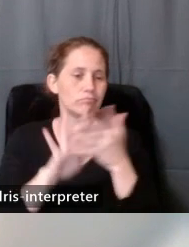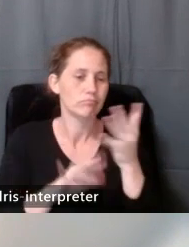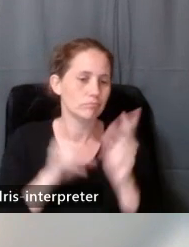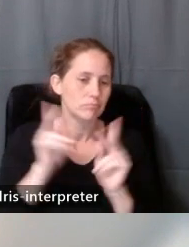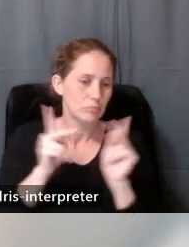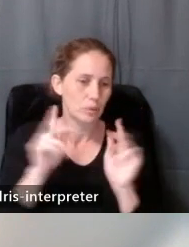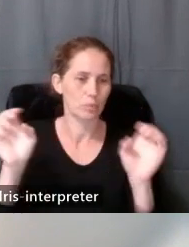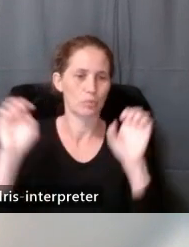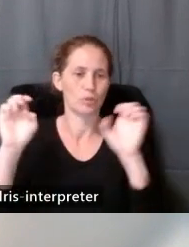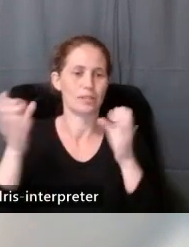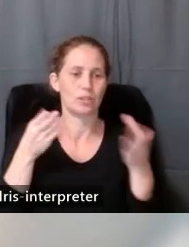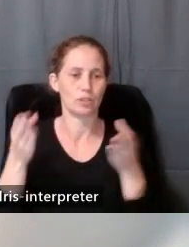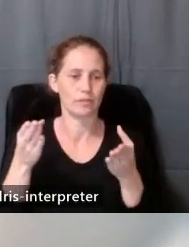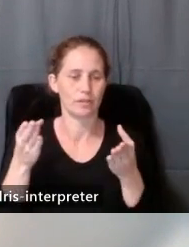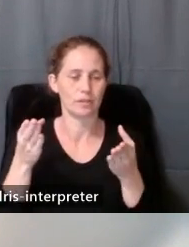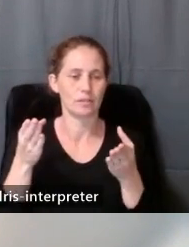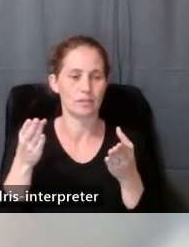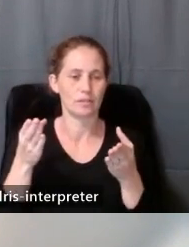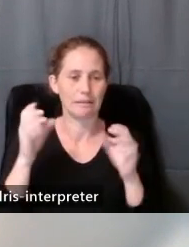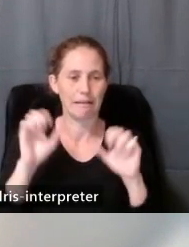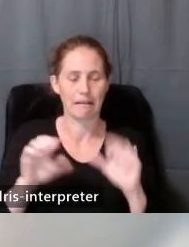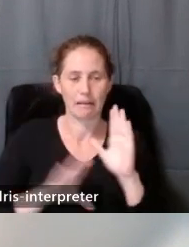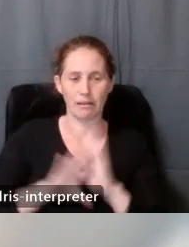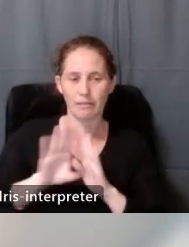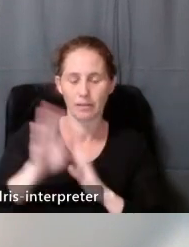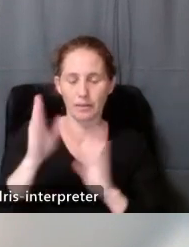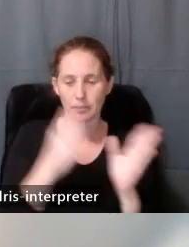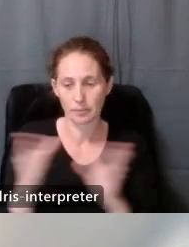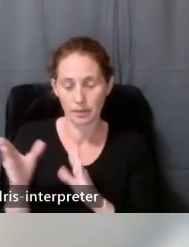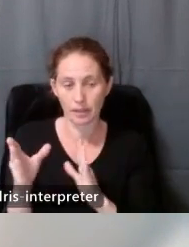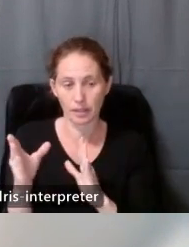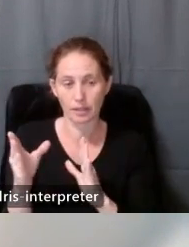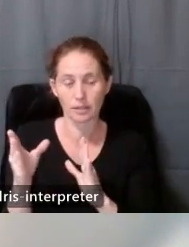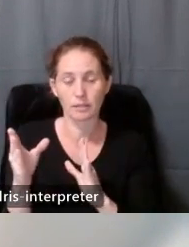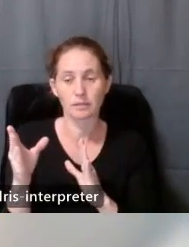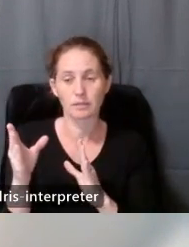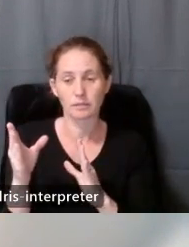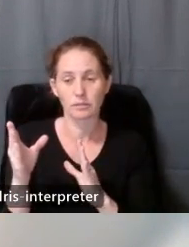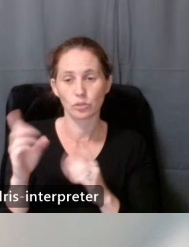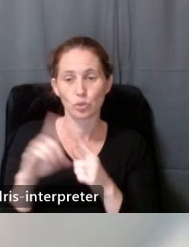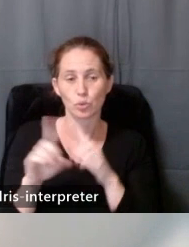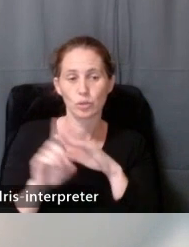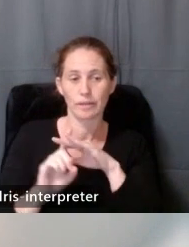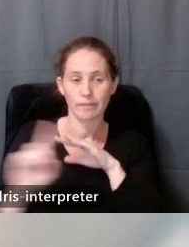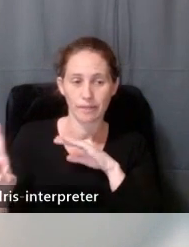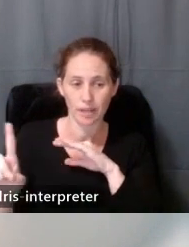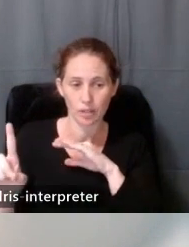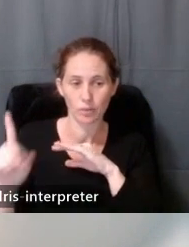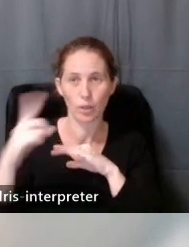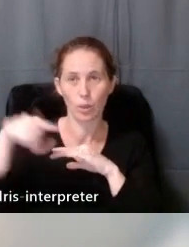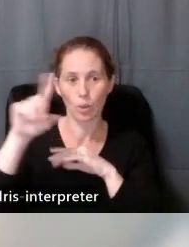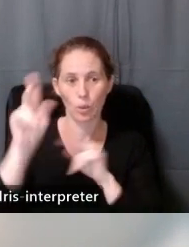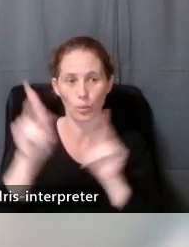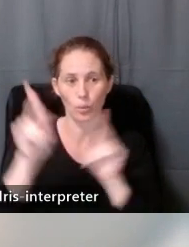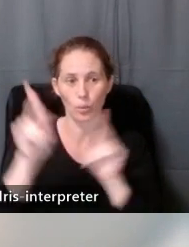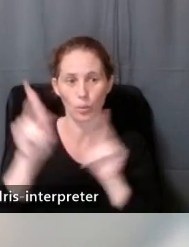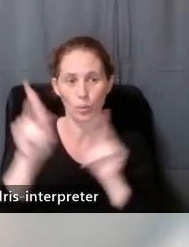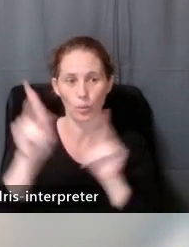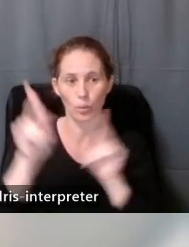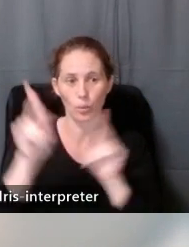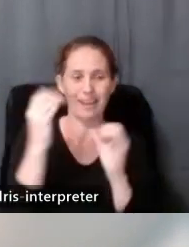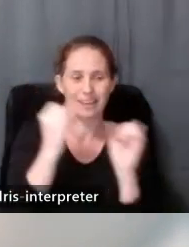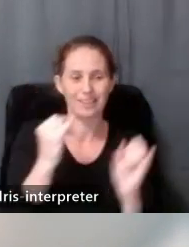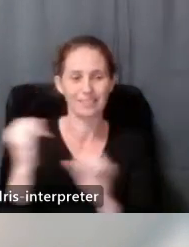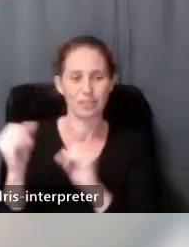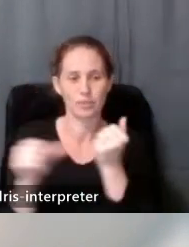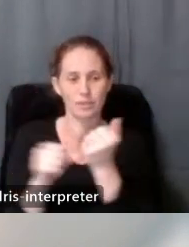etc., could develop a plan to evacuate those individuals and provide the